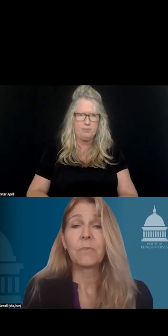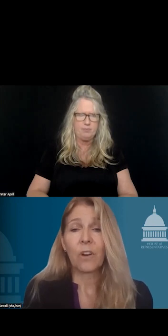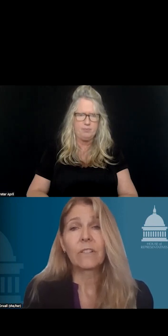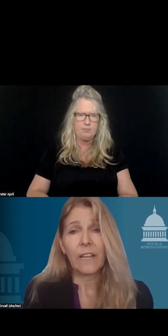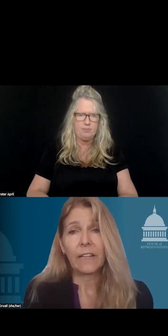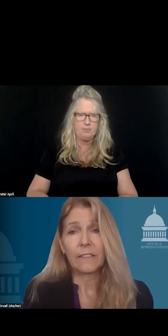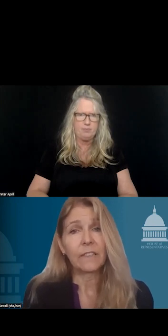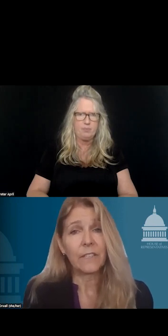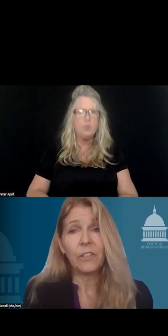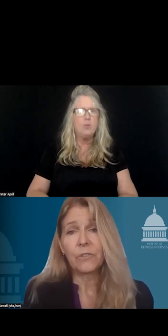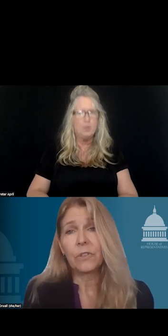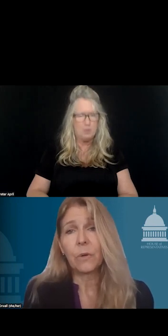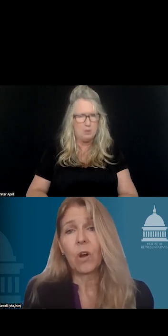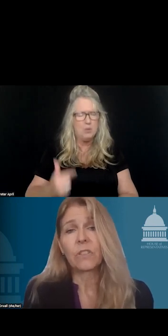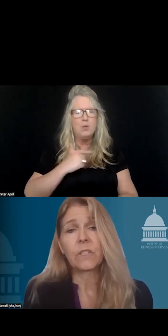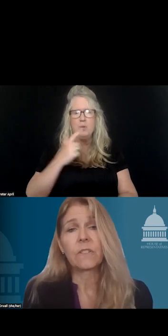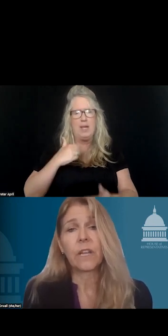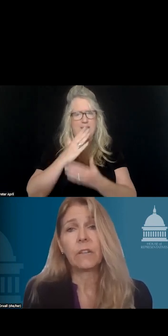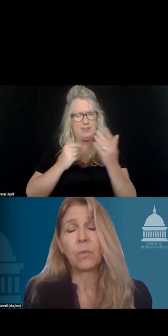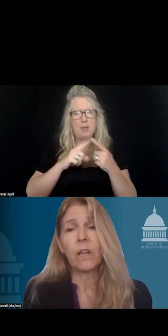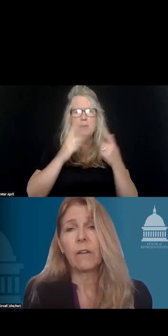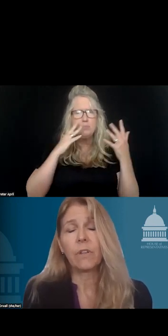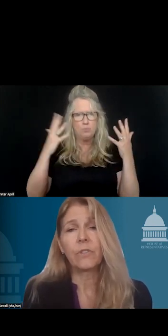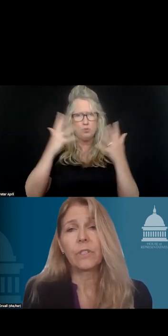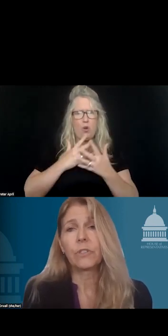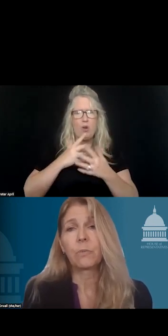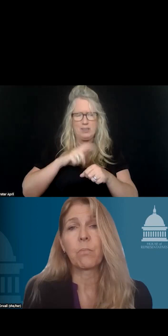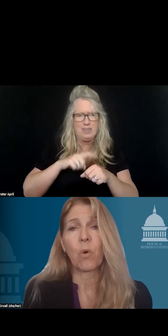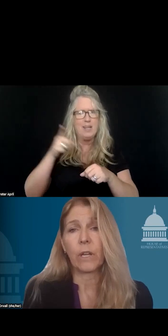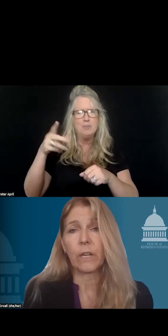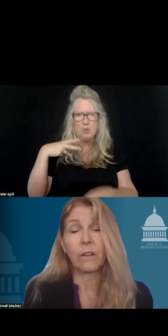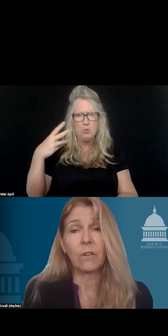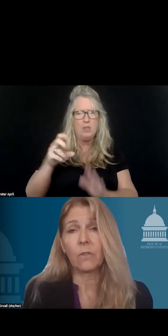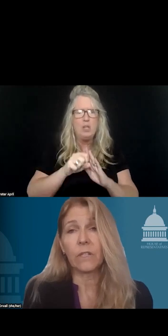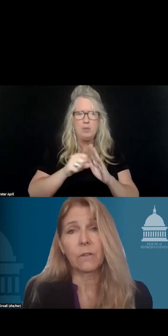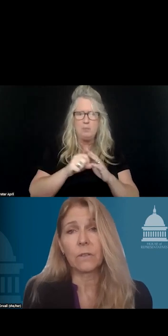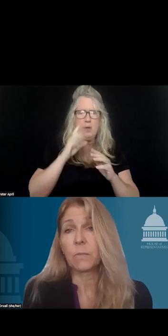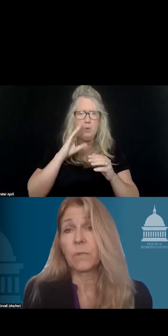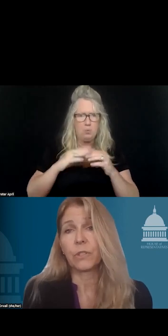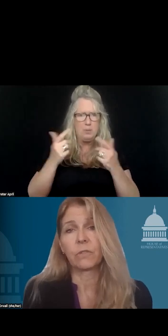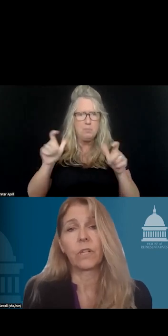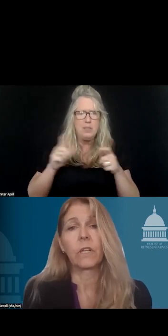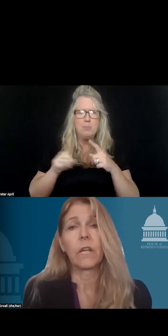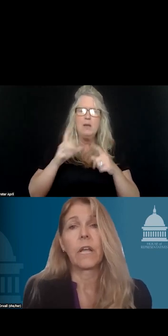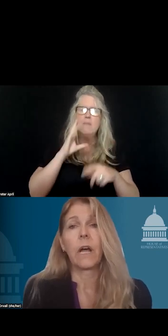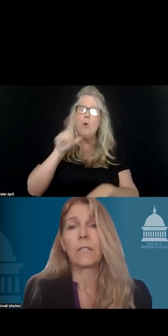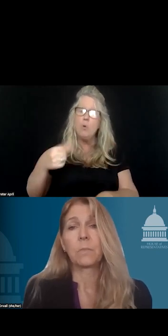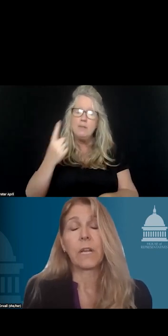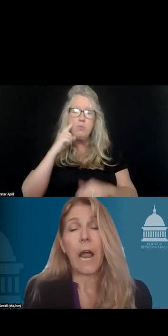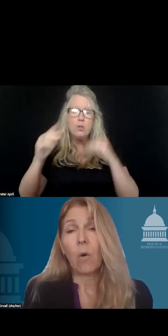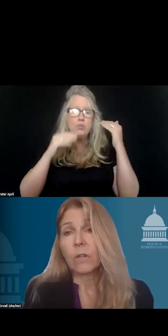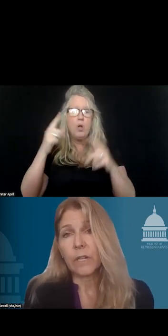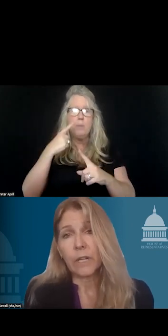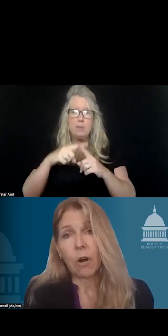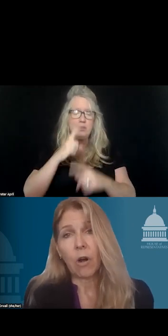We had some dark days and continue to in Washington State. We have huge issues with boarding, and not only adults, but children.